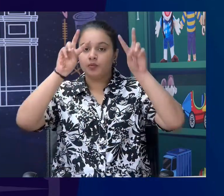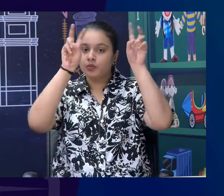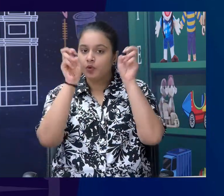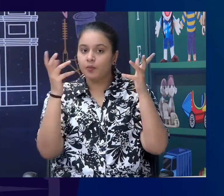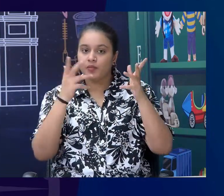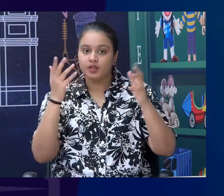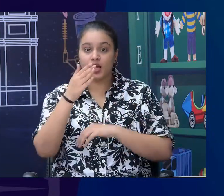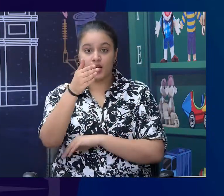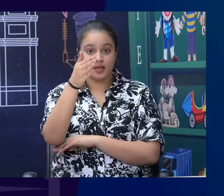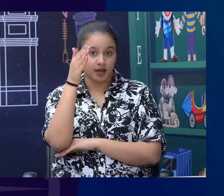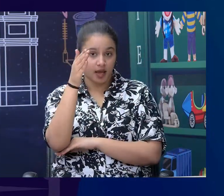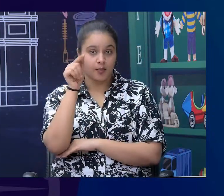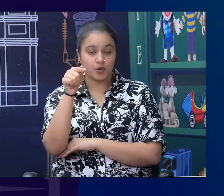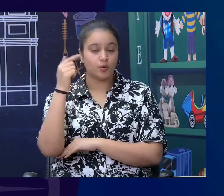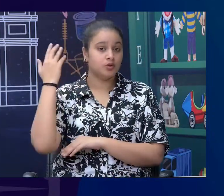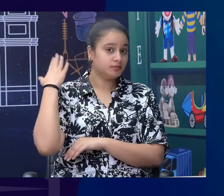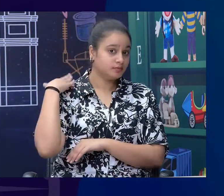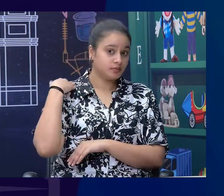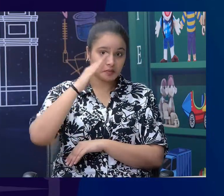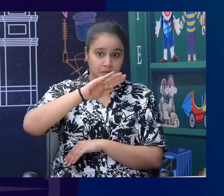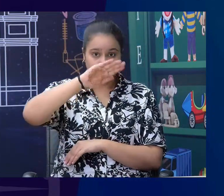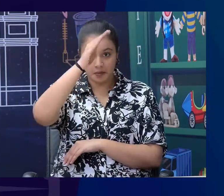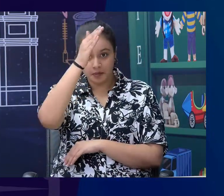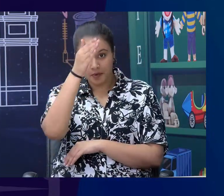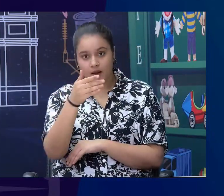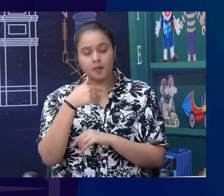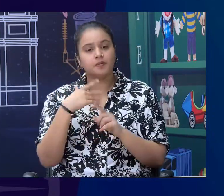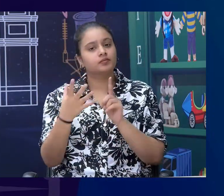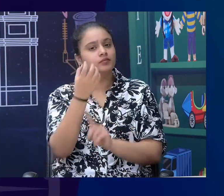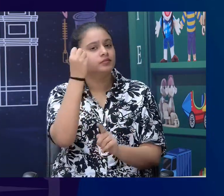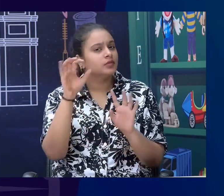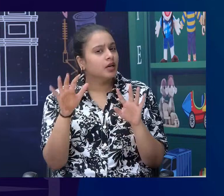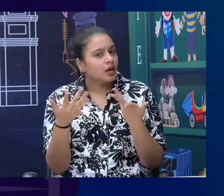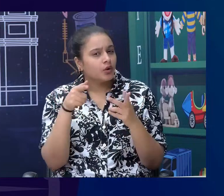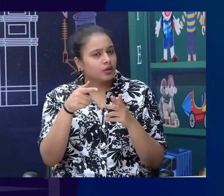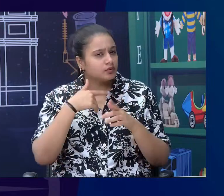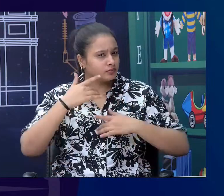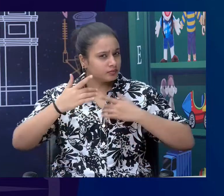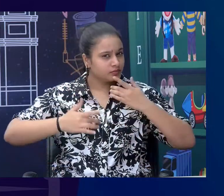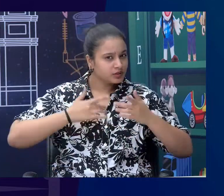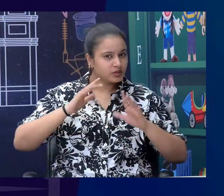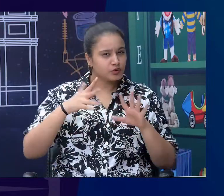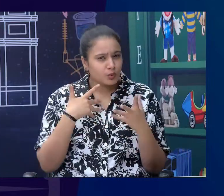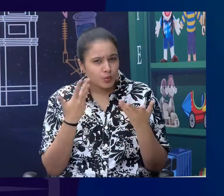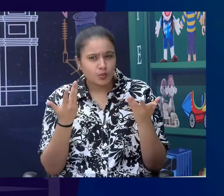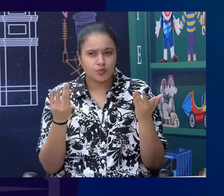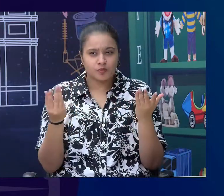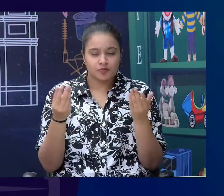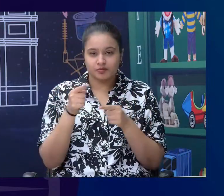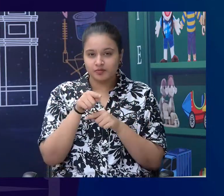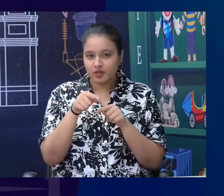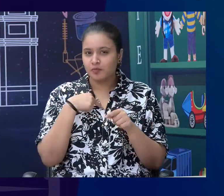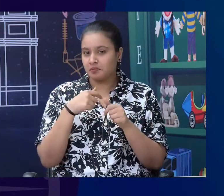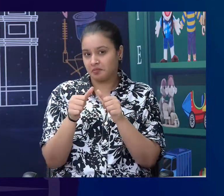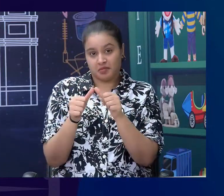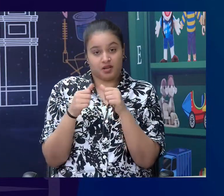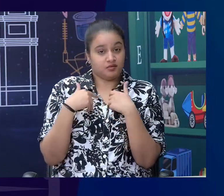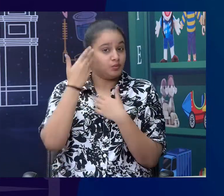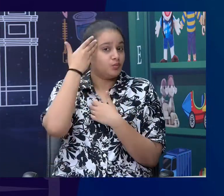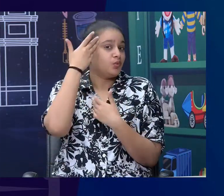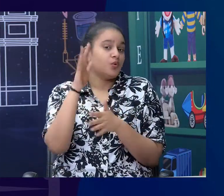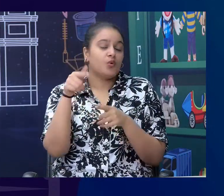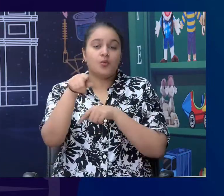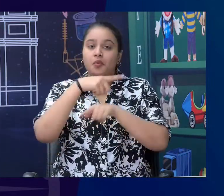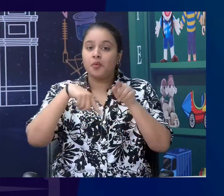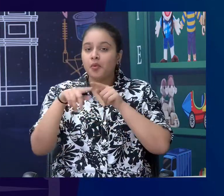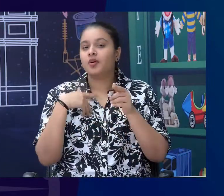Camel Got His Hump. Well, it's very interesting and quite mysterious as well because I don't know the answer. I'm sure you